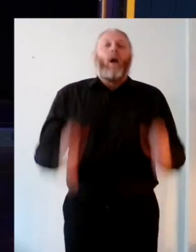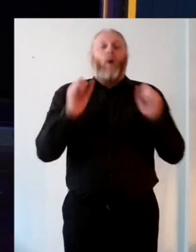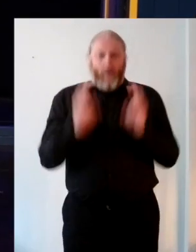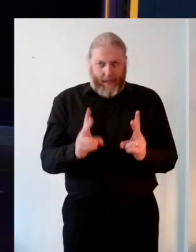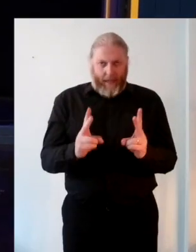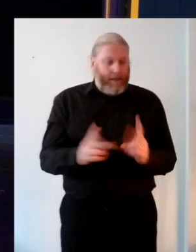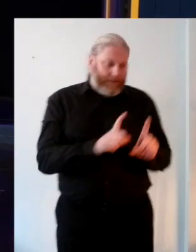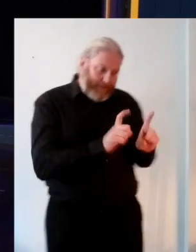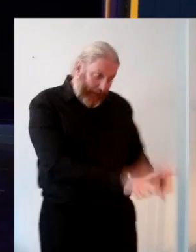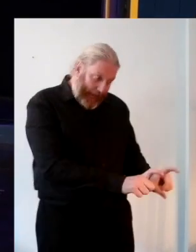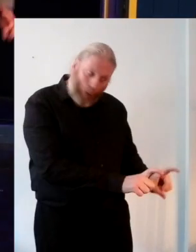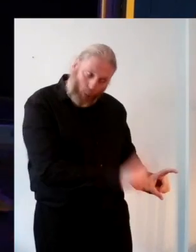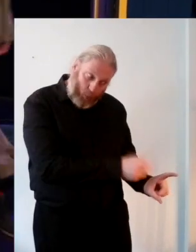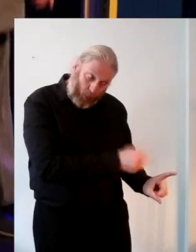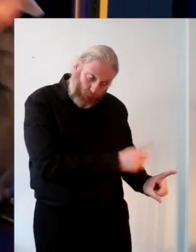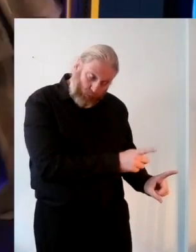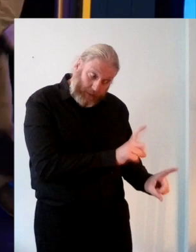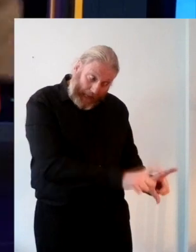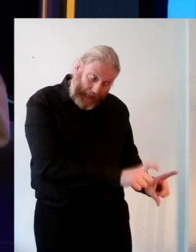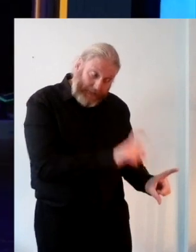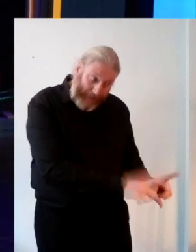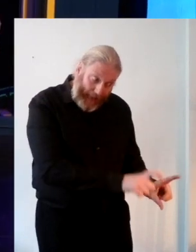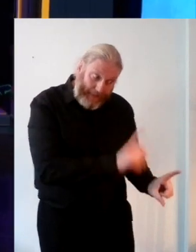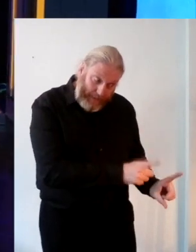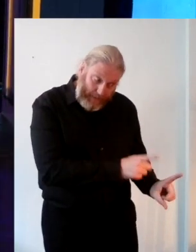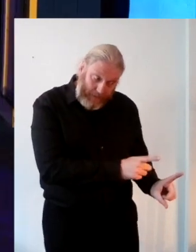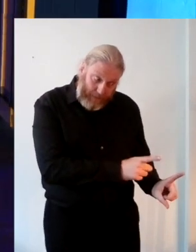Okay, stay. No.